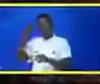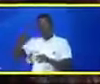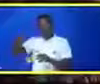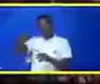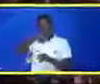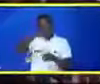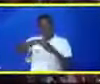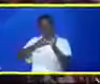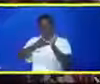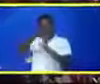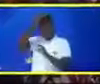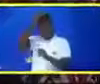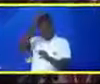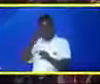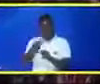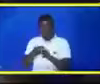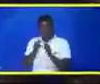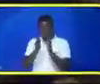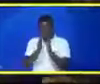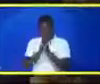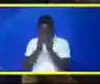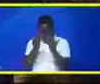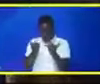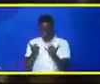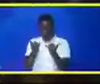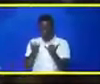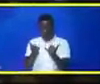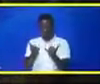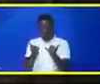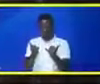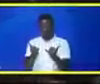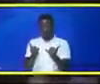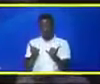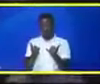the name of Jesus, we are praying already.